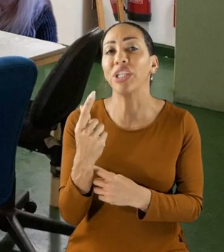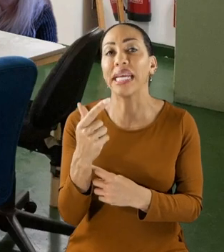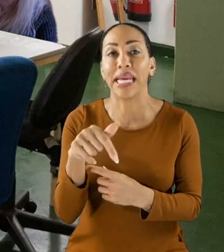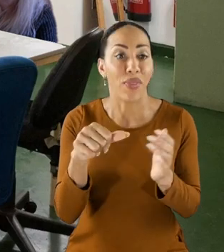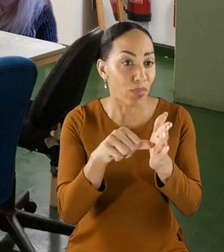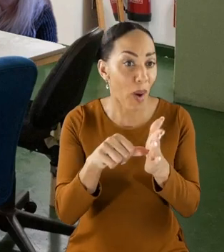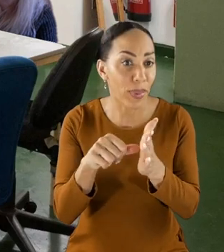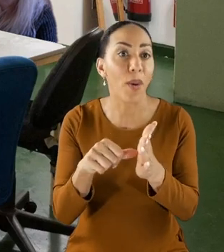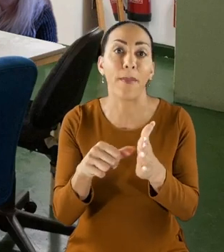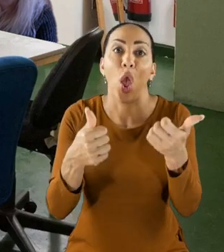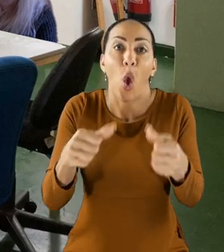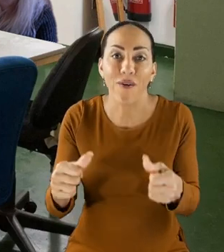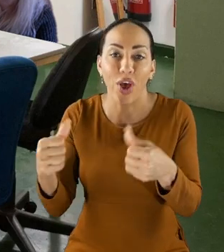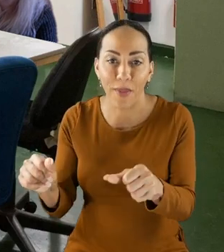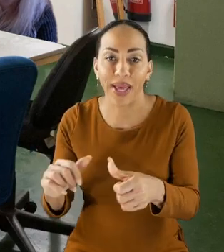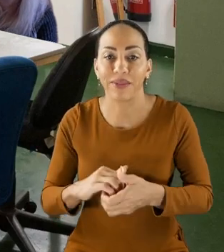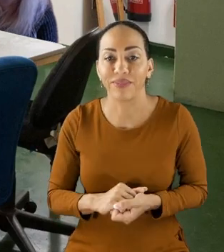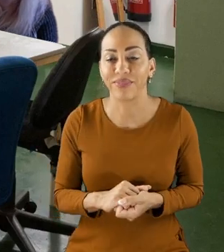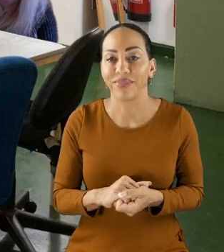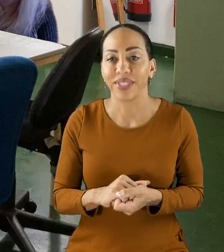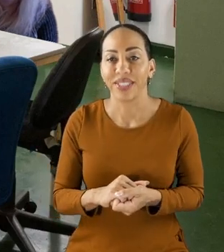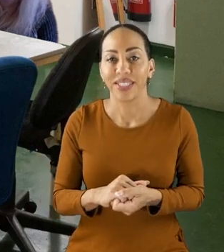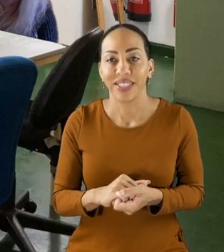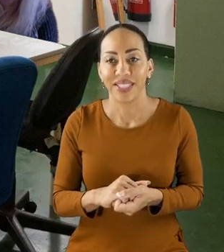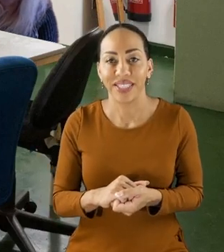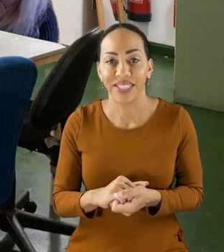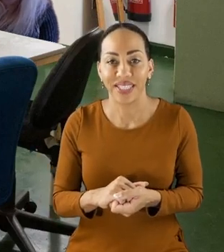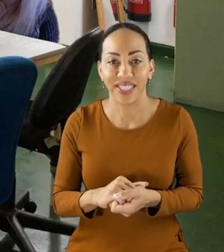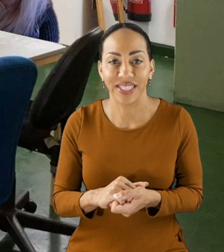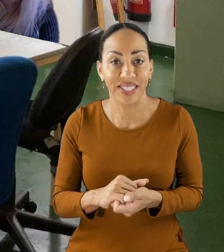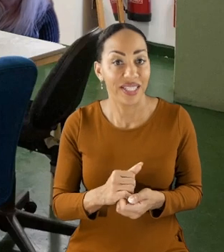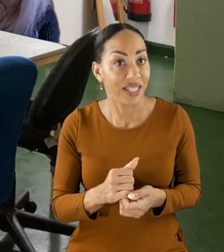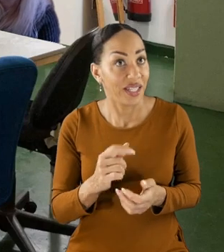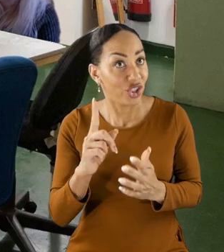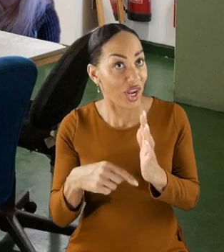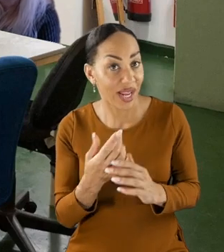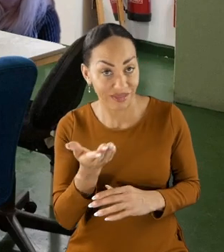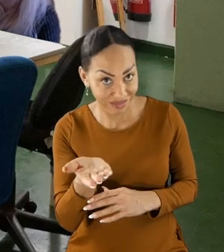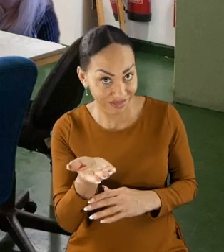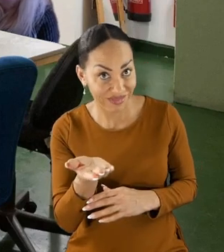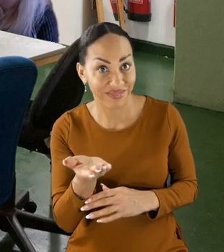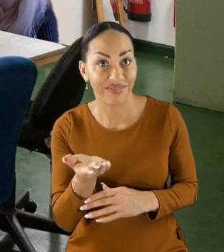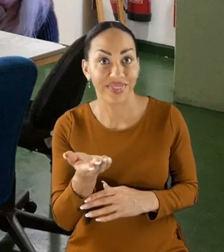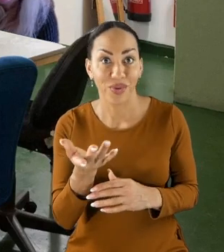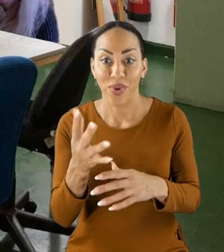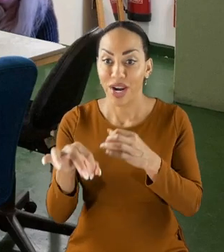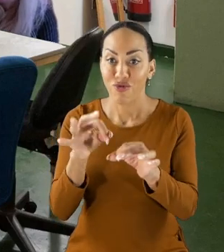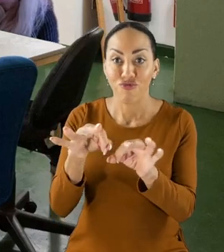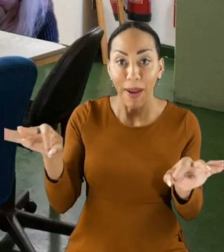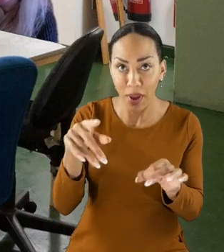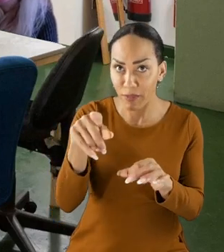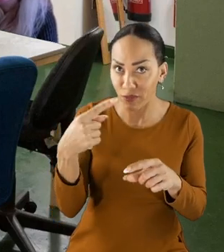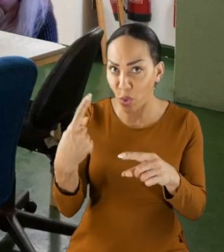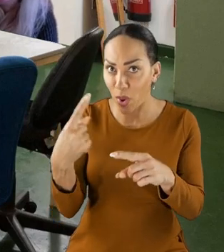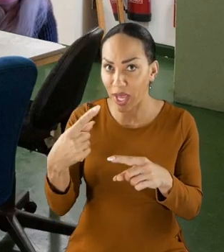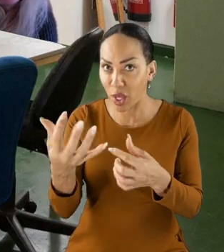potentially, overcoming the issue. Jane, you've had a hand up, and I'm conscious it's 1 o'clock, but have you got a quick question